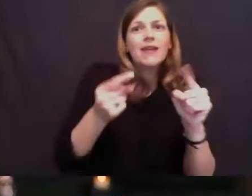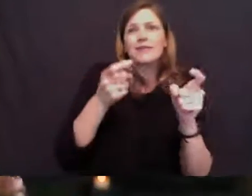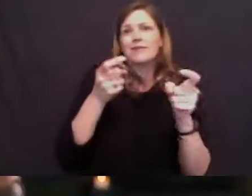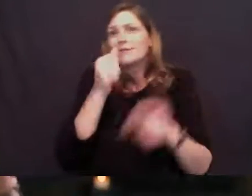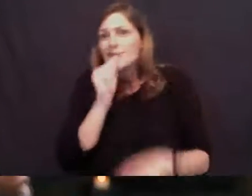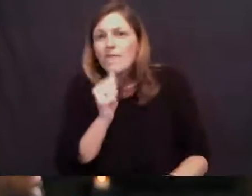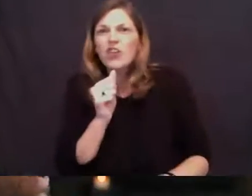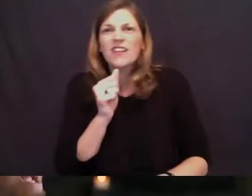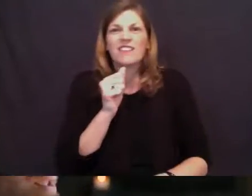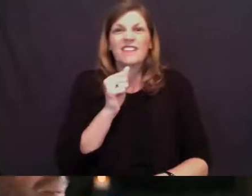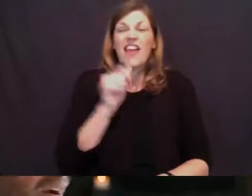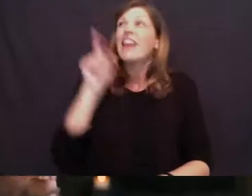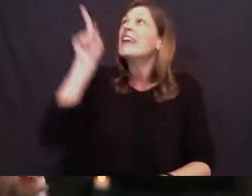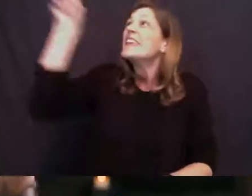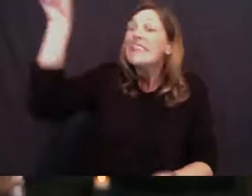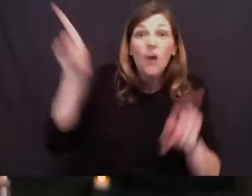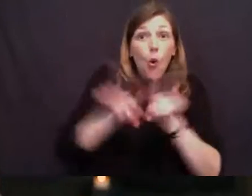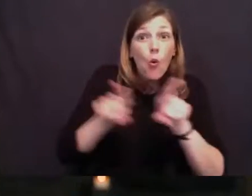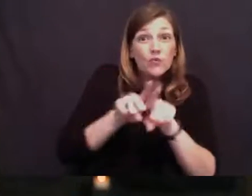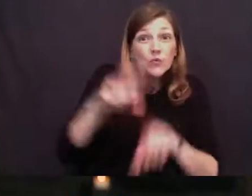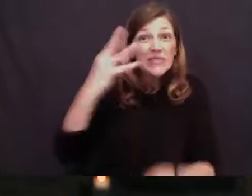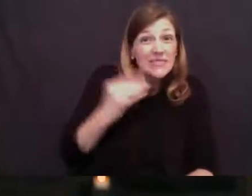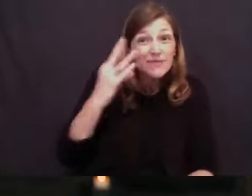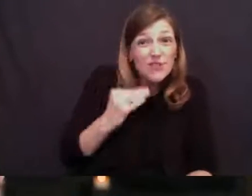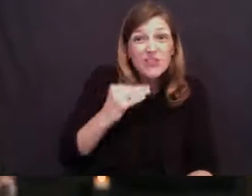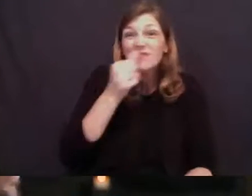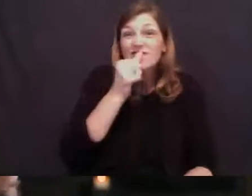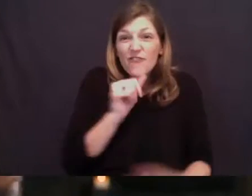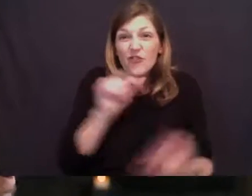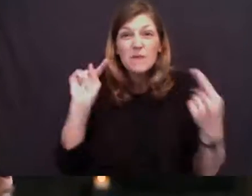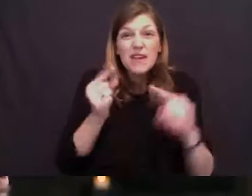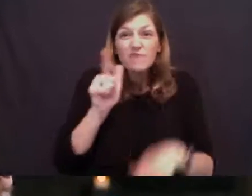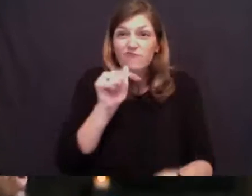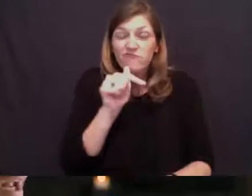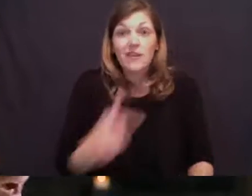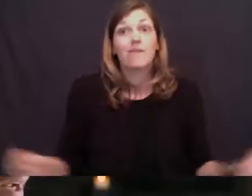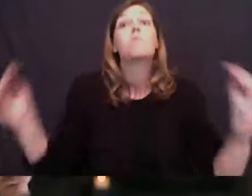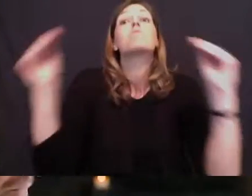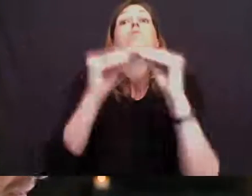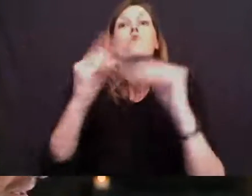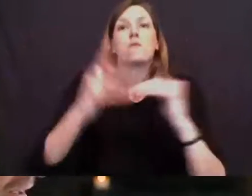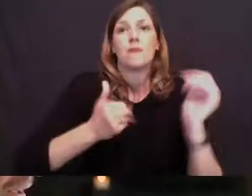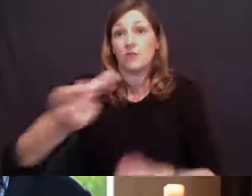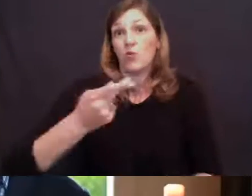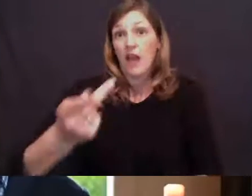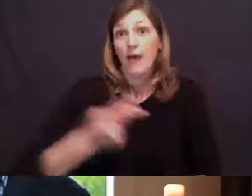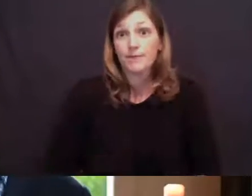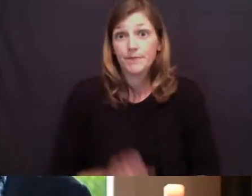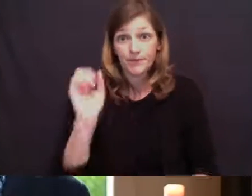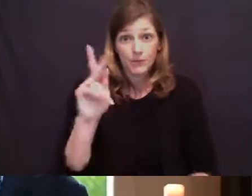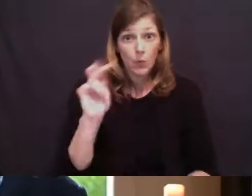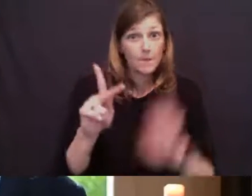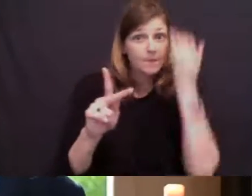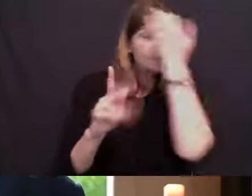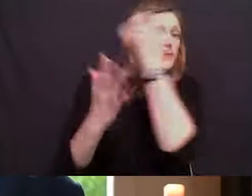not only that, He too experienced the suffering and pain and the discouragement far more than you and I. Okay?